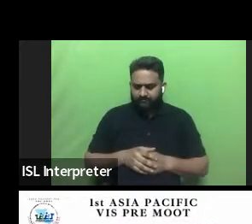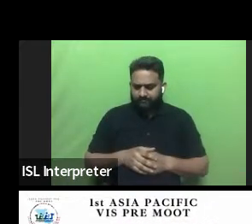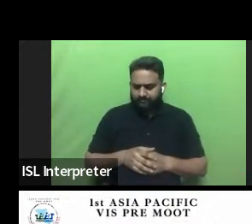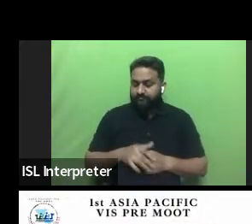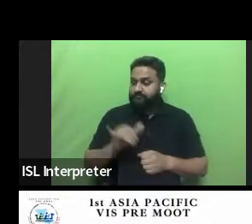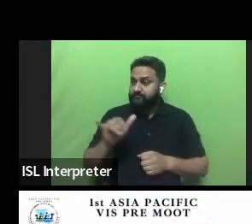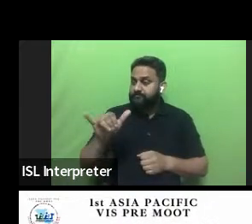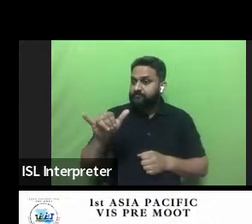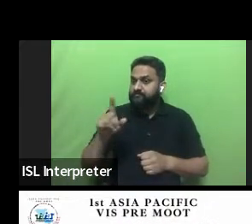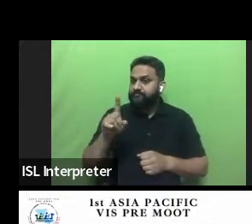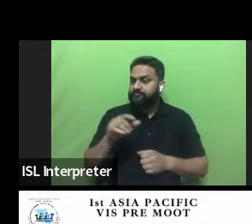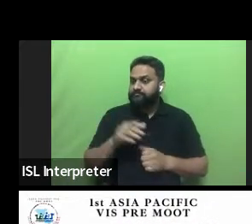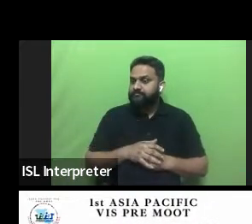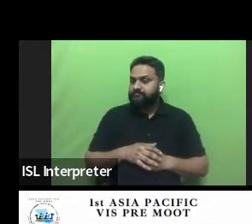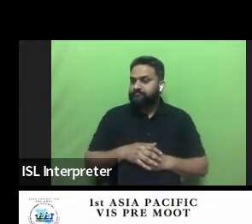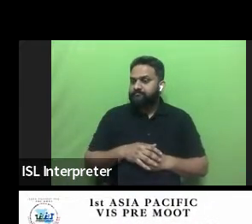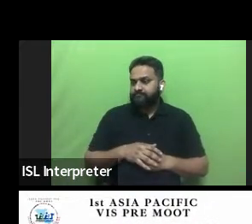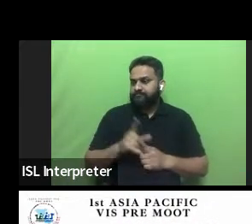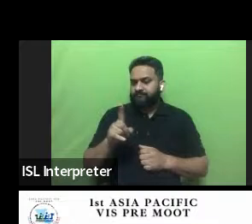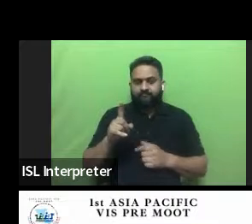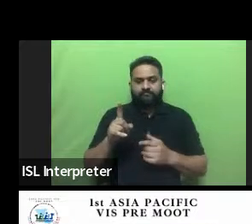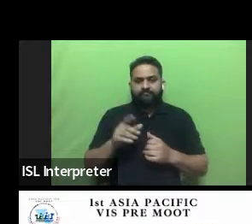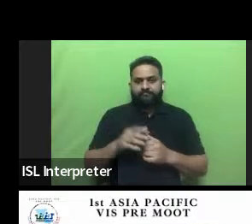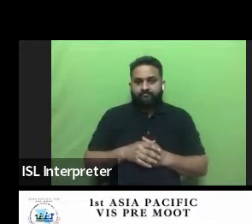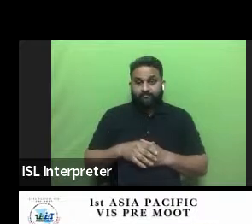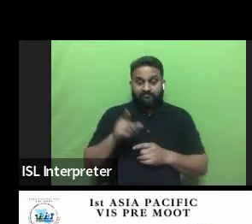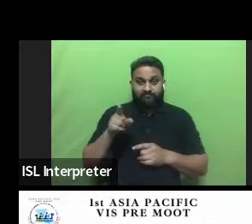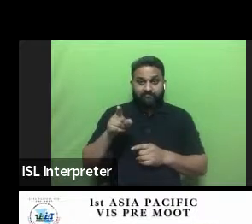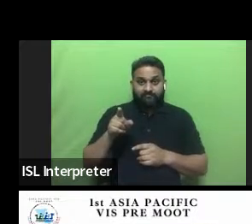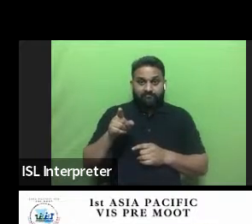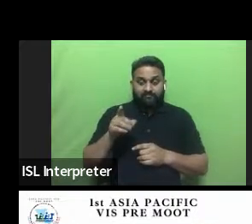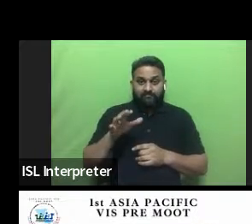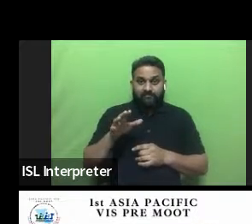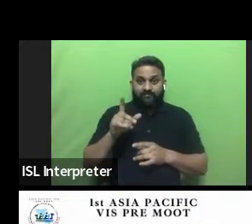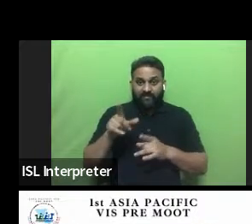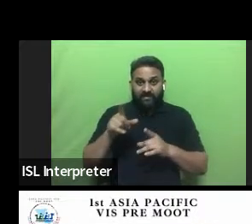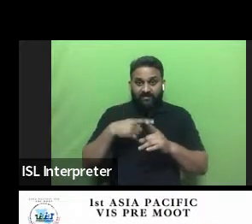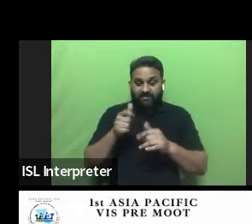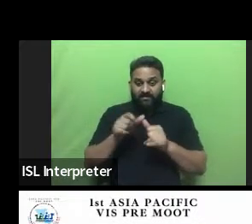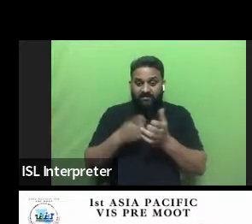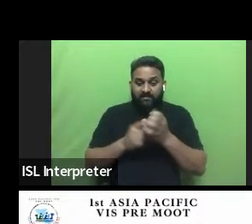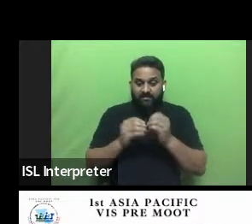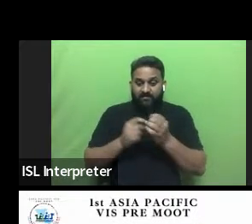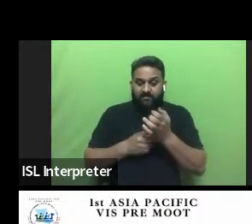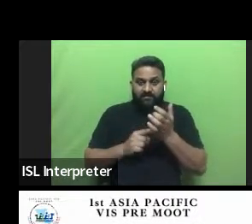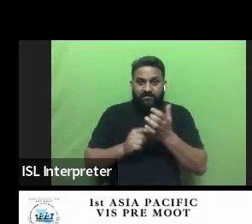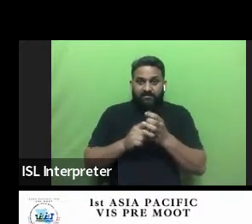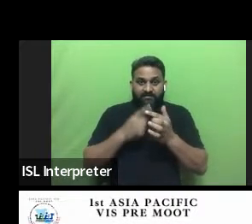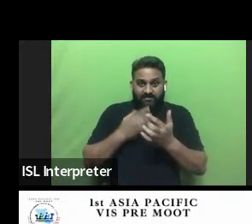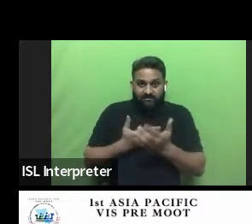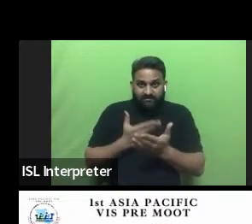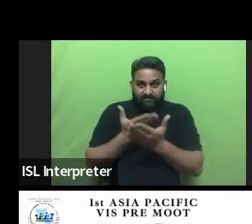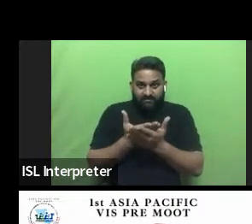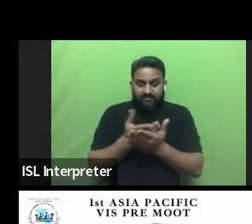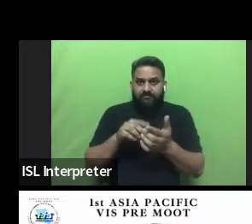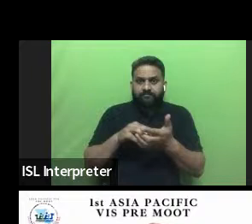Absolutely, Madam President. And the existence of the arbitration clause is something that had happened in all of the